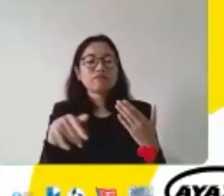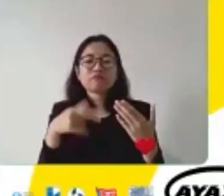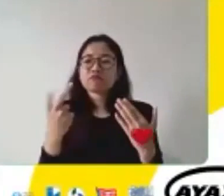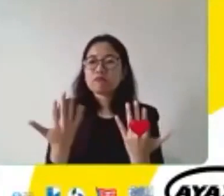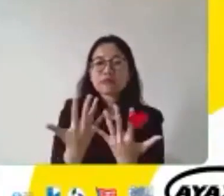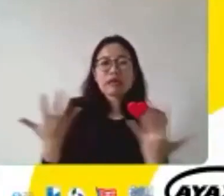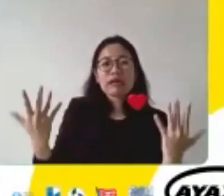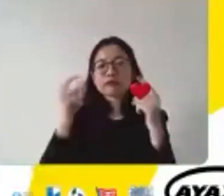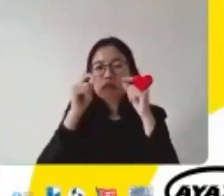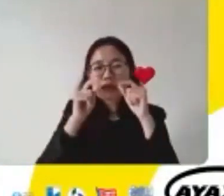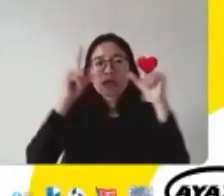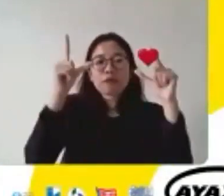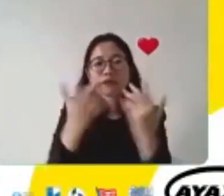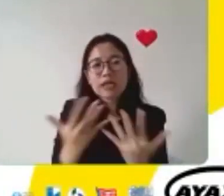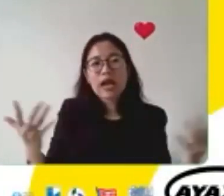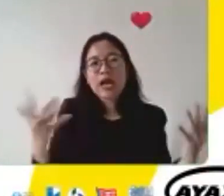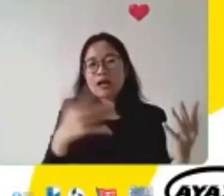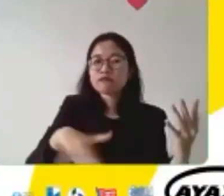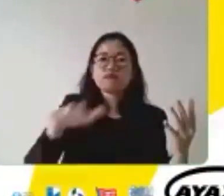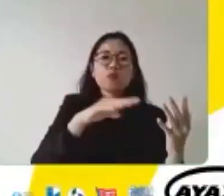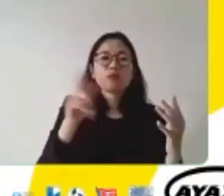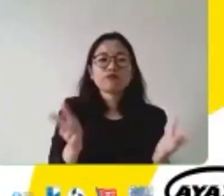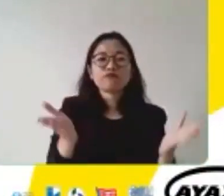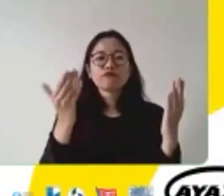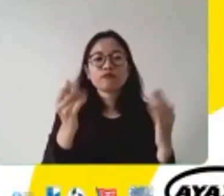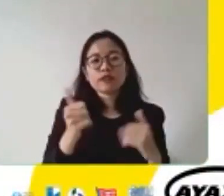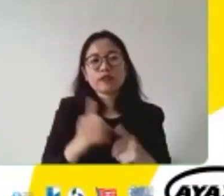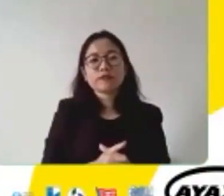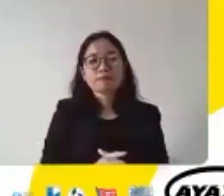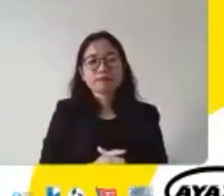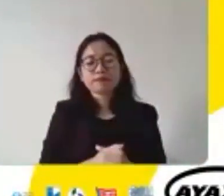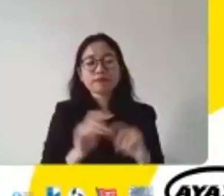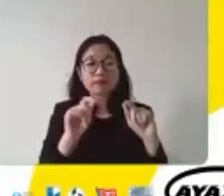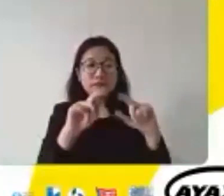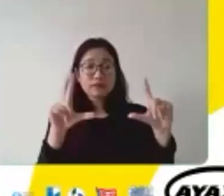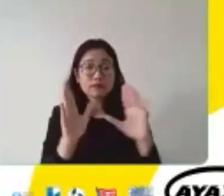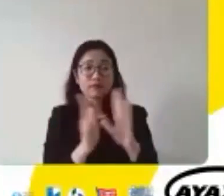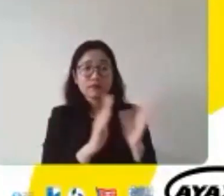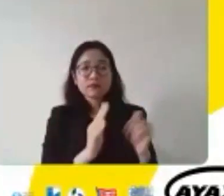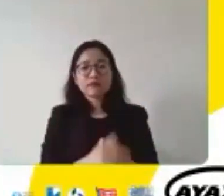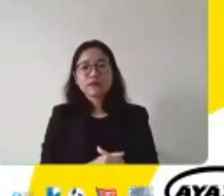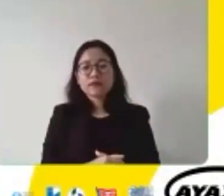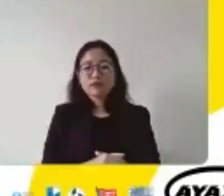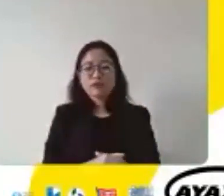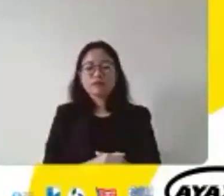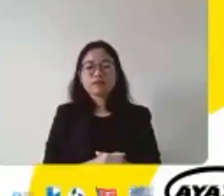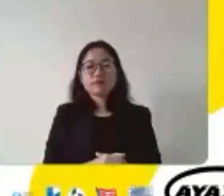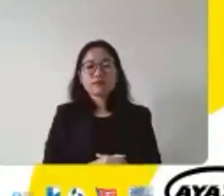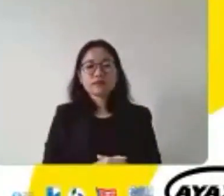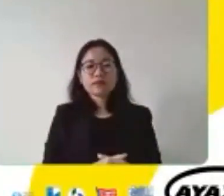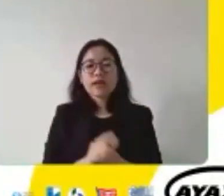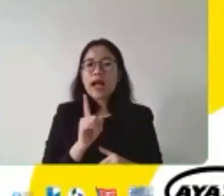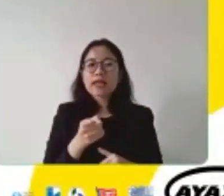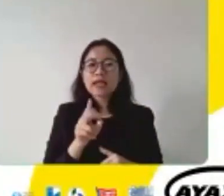And so I would encourage you, if you want, to go to the microsite where you can also see examples from other